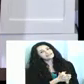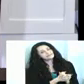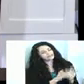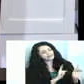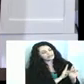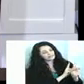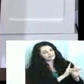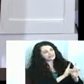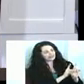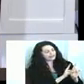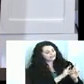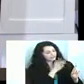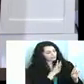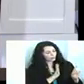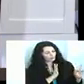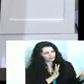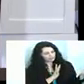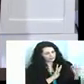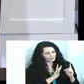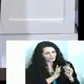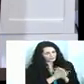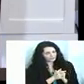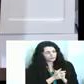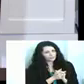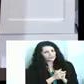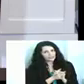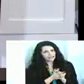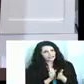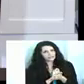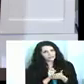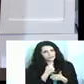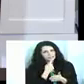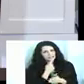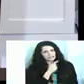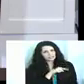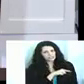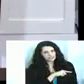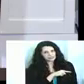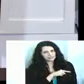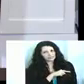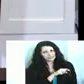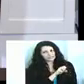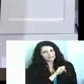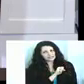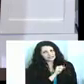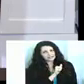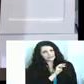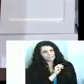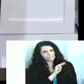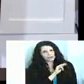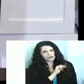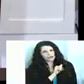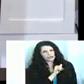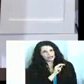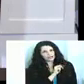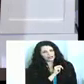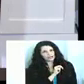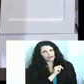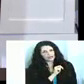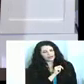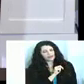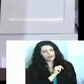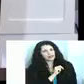this woman. It says in Scripture that she's a Samaritan. And it also says in Scripture that it